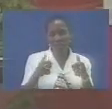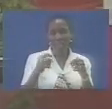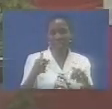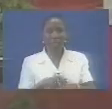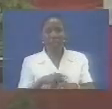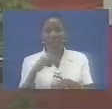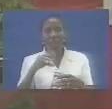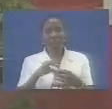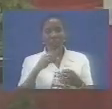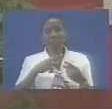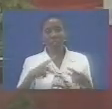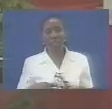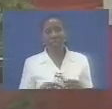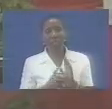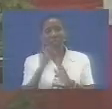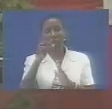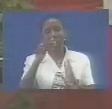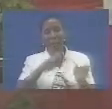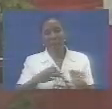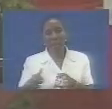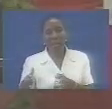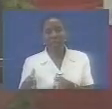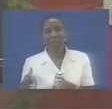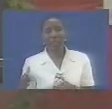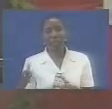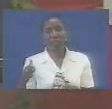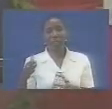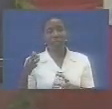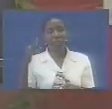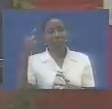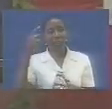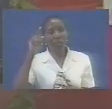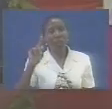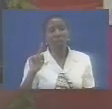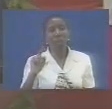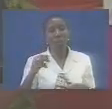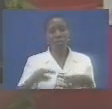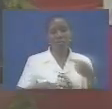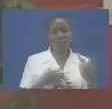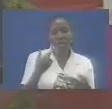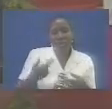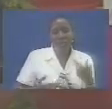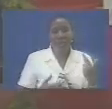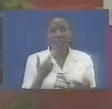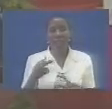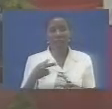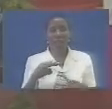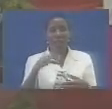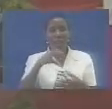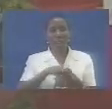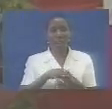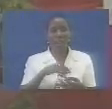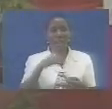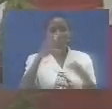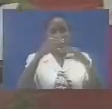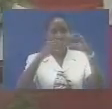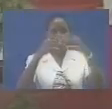development plans, essential for the revival of the construction sector.